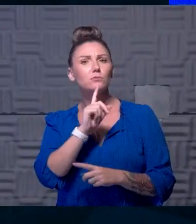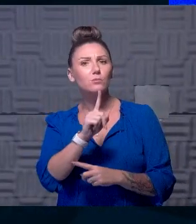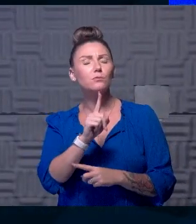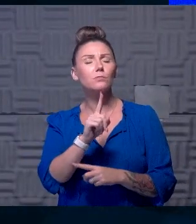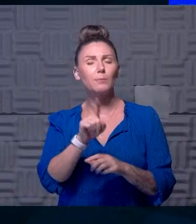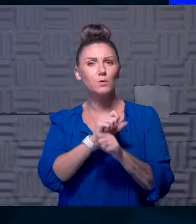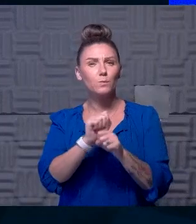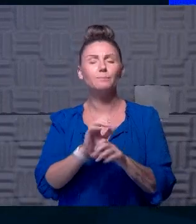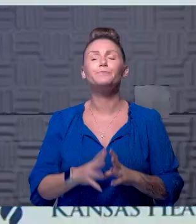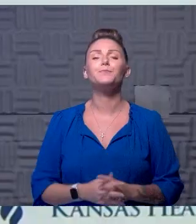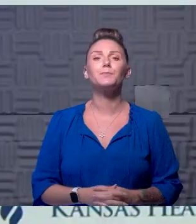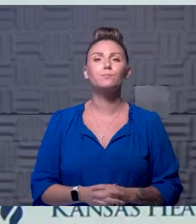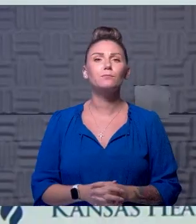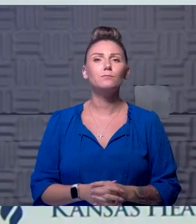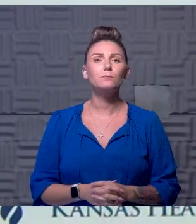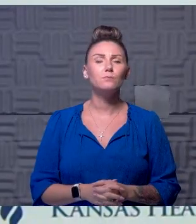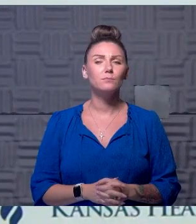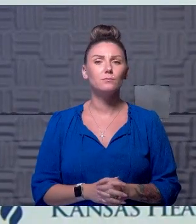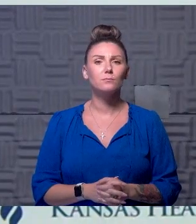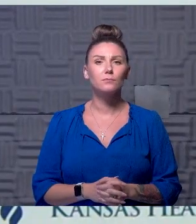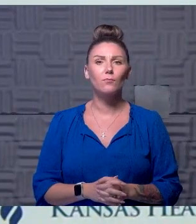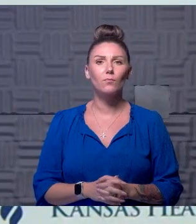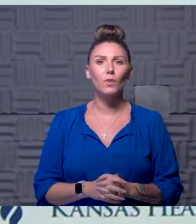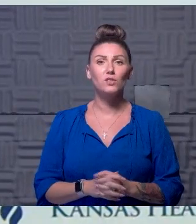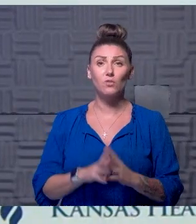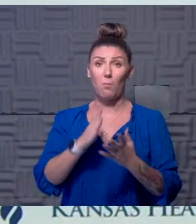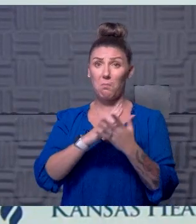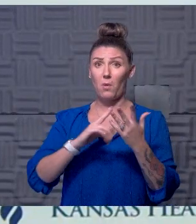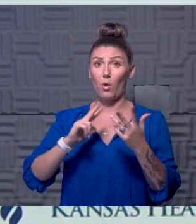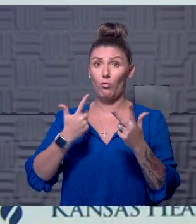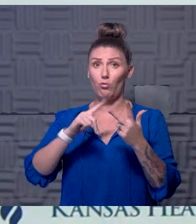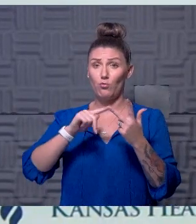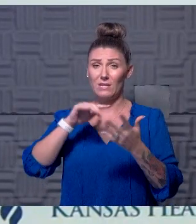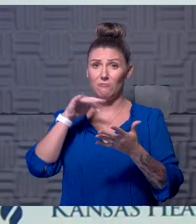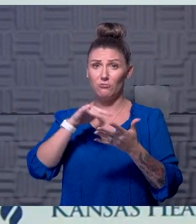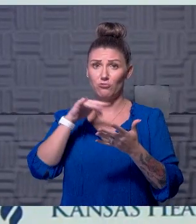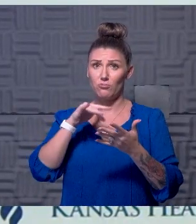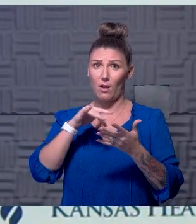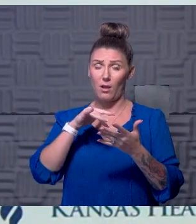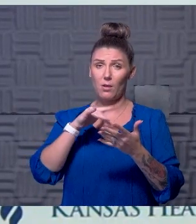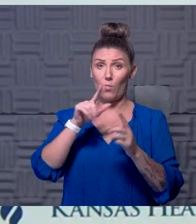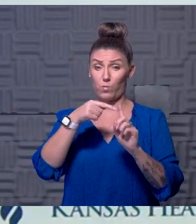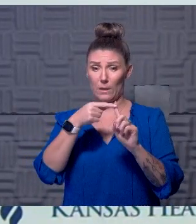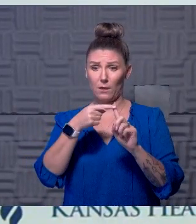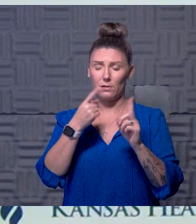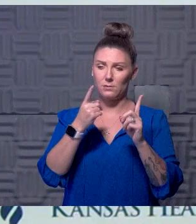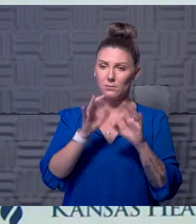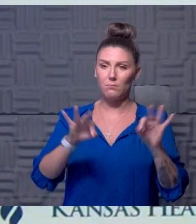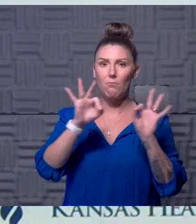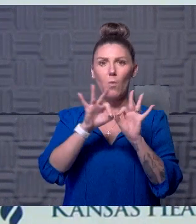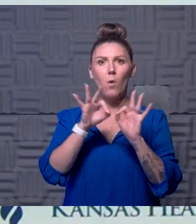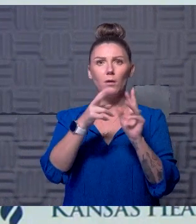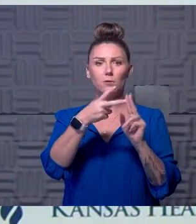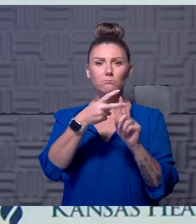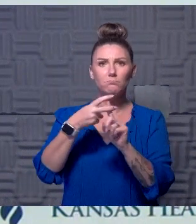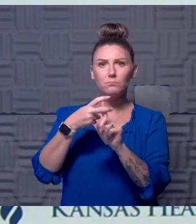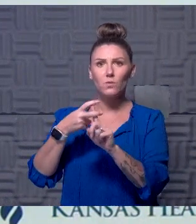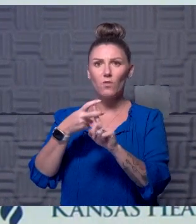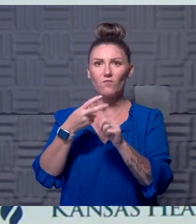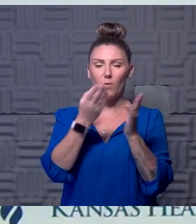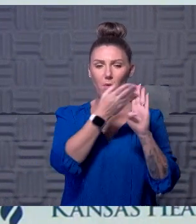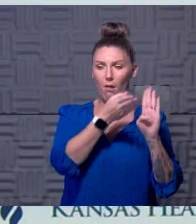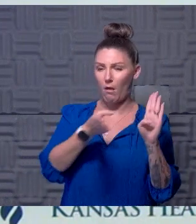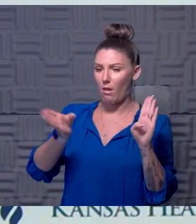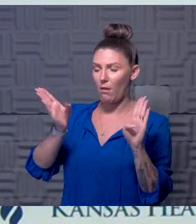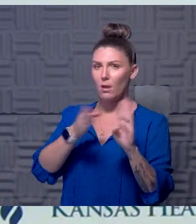So when we do phase 3 clinical trials, this is why it's so important for us to recruit from a very wide, diverse